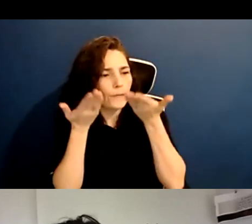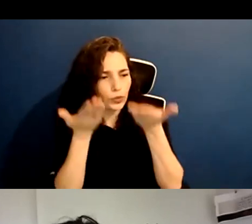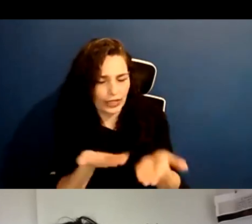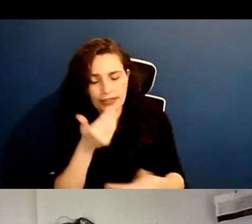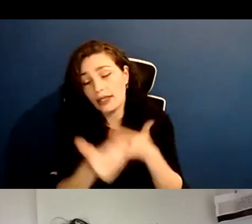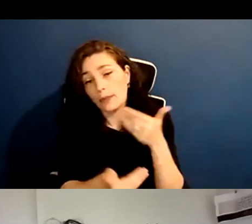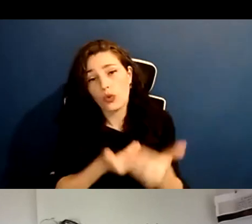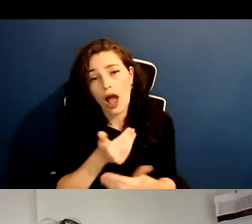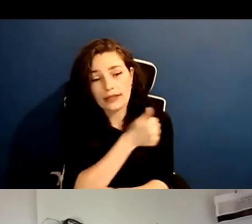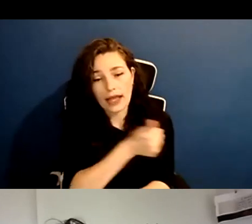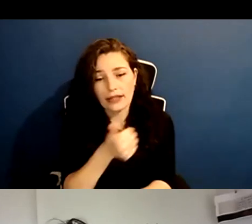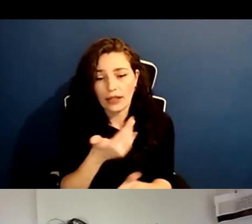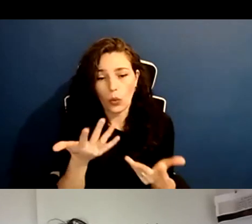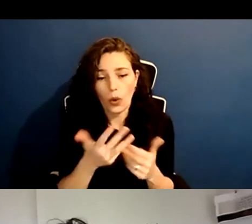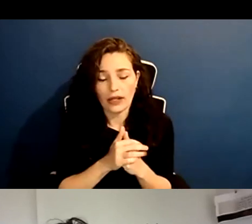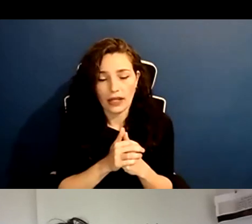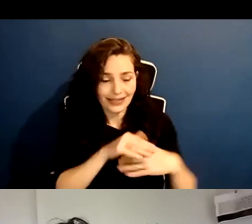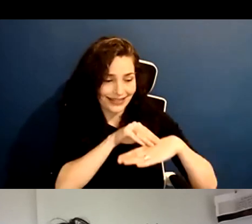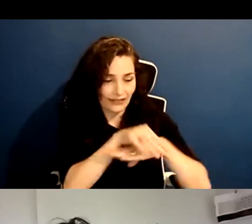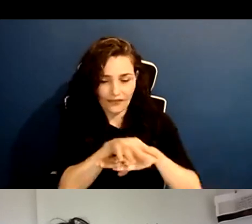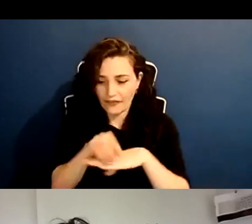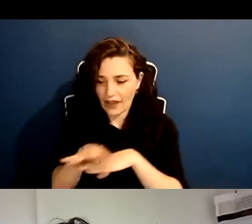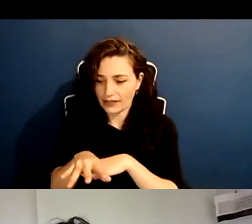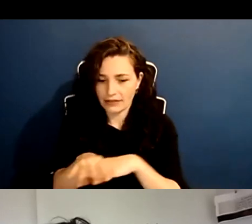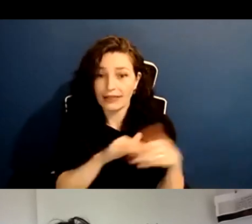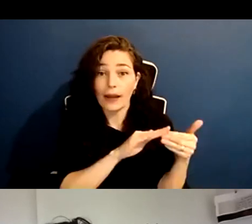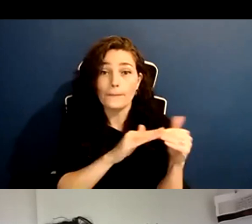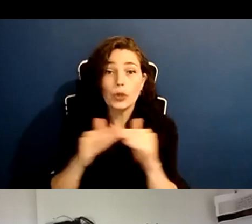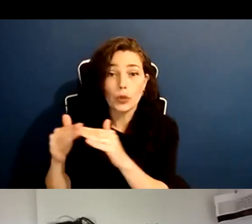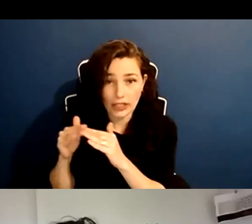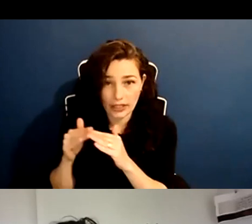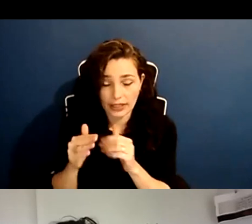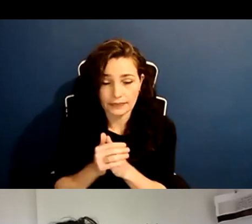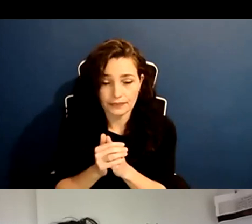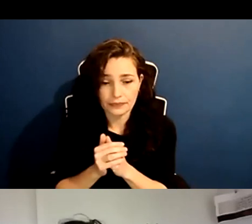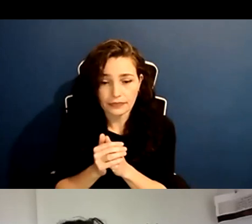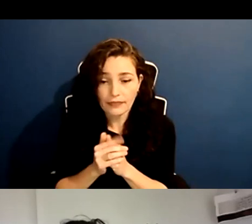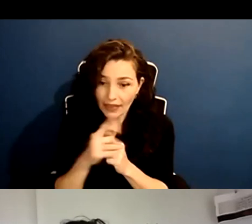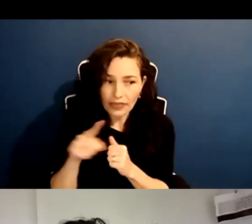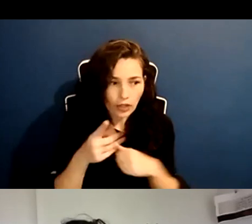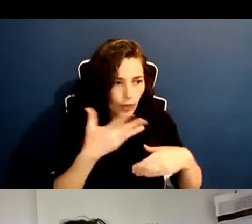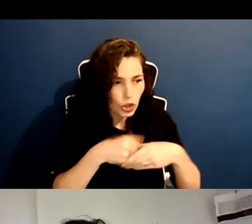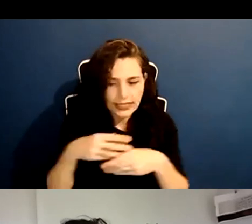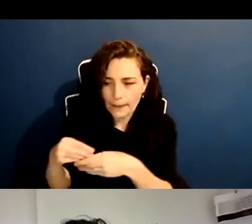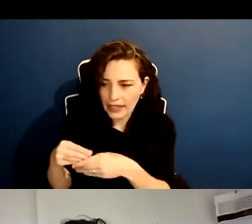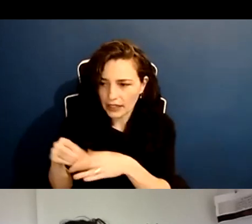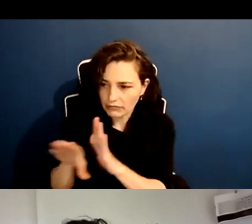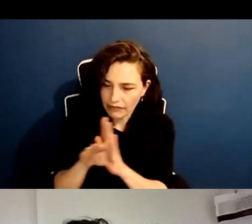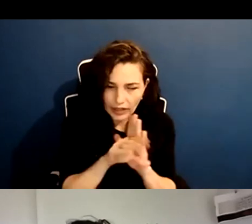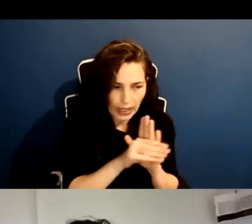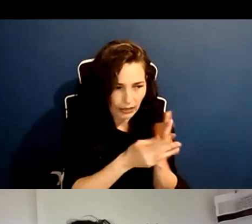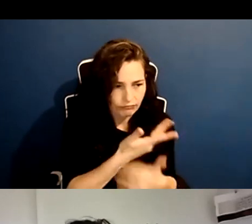process? And what effect will it have on the community that they're participating in, that they're filming?